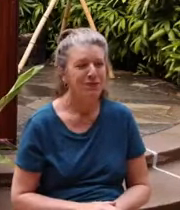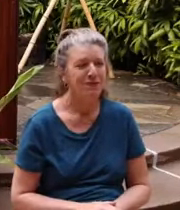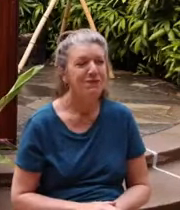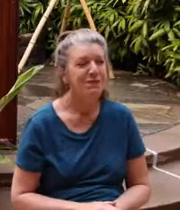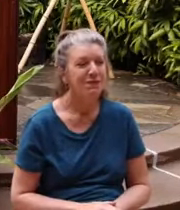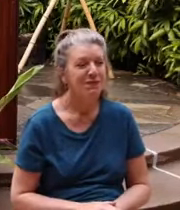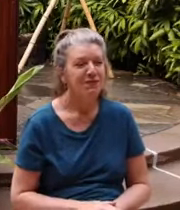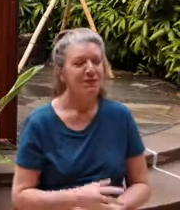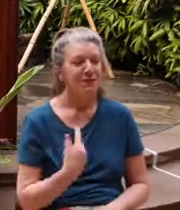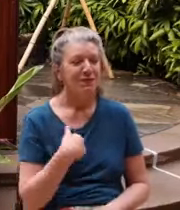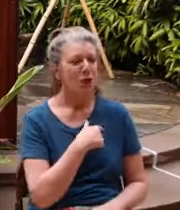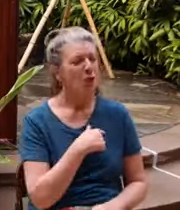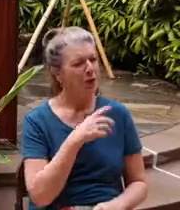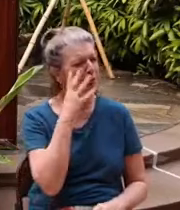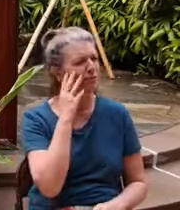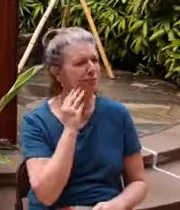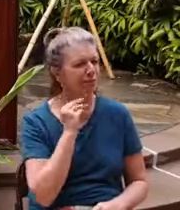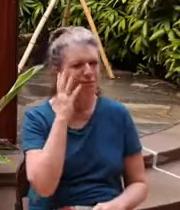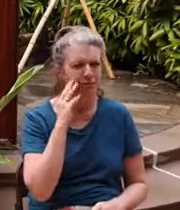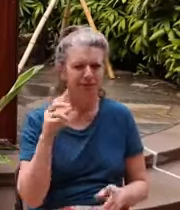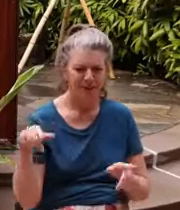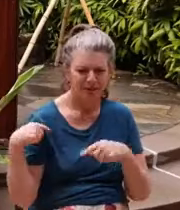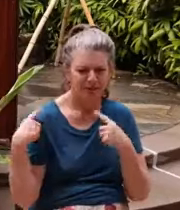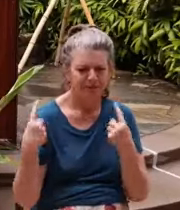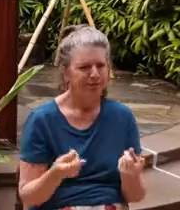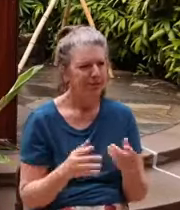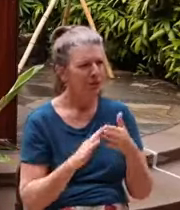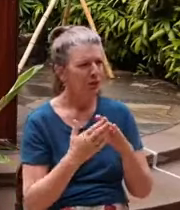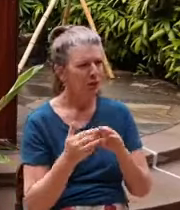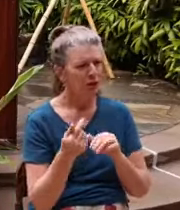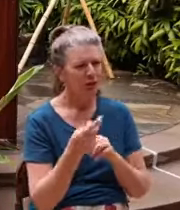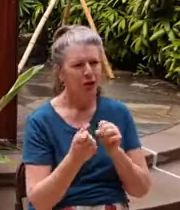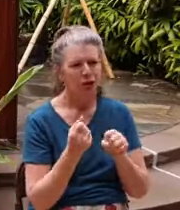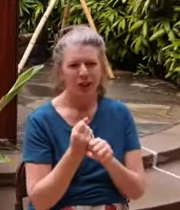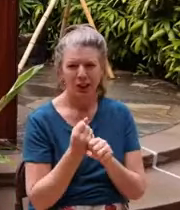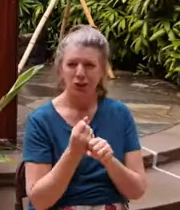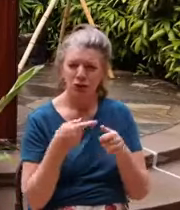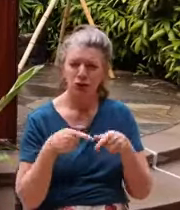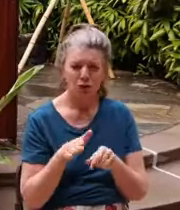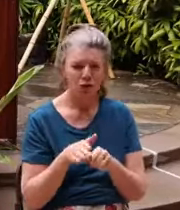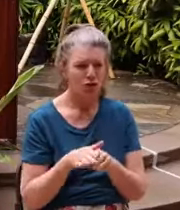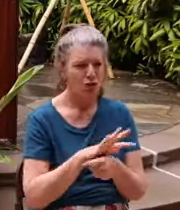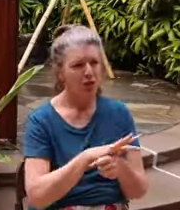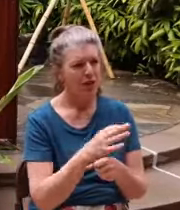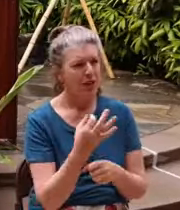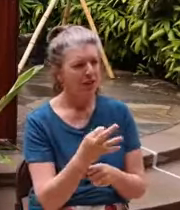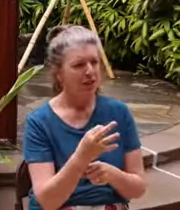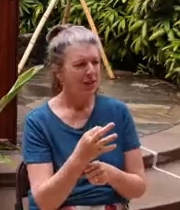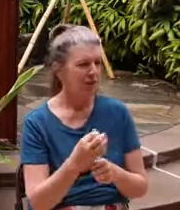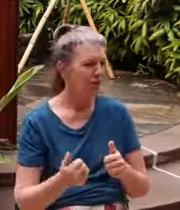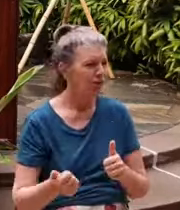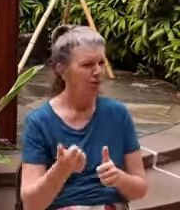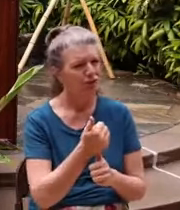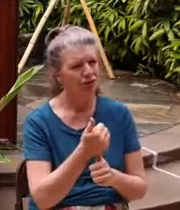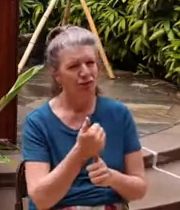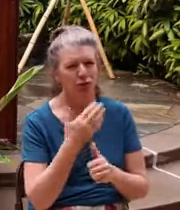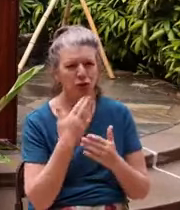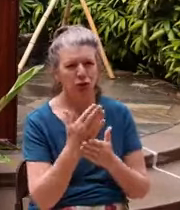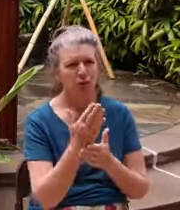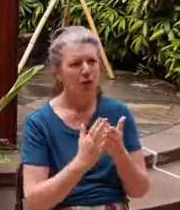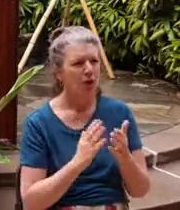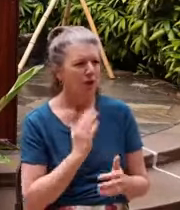We certainly have been through a lot as a community over these past few years. While COVID-19 has dominated a good portion of